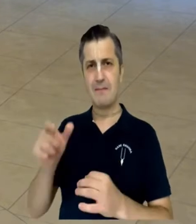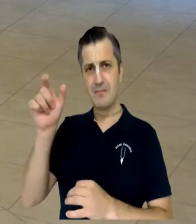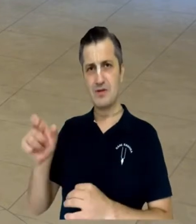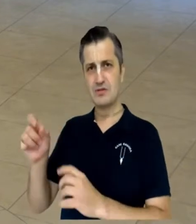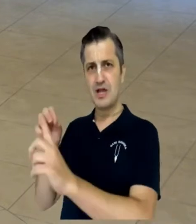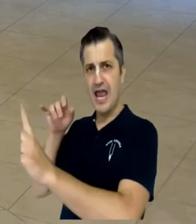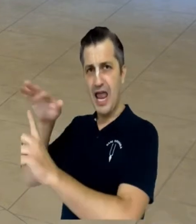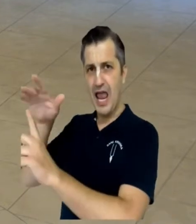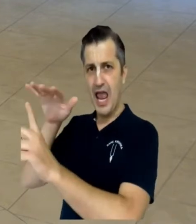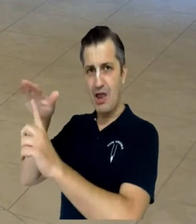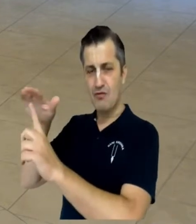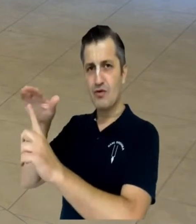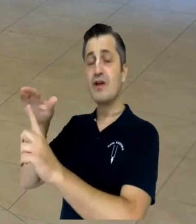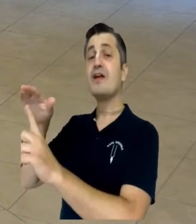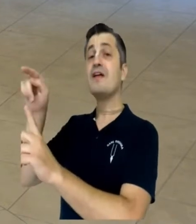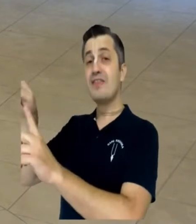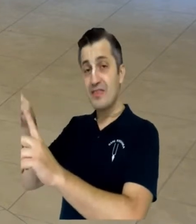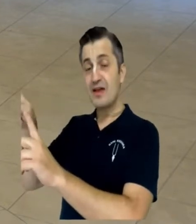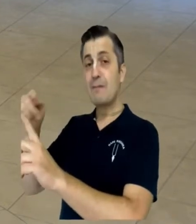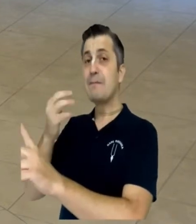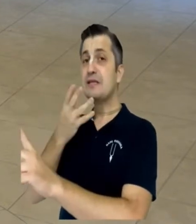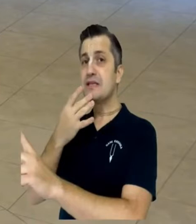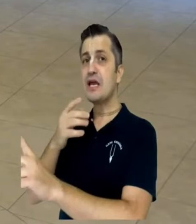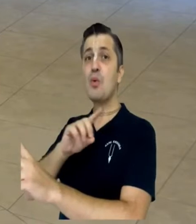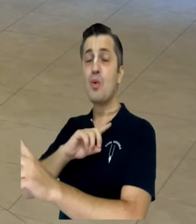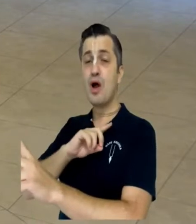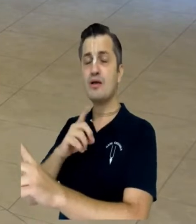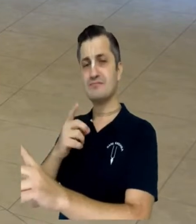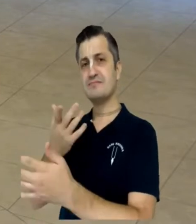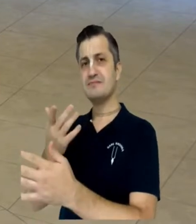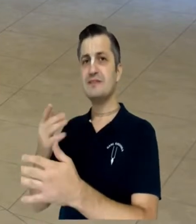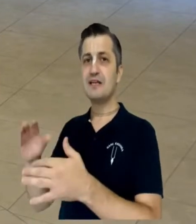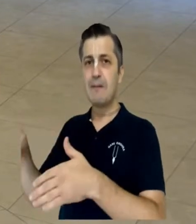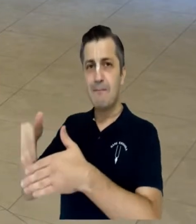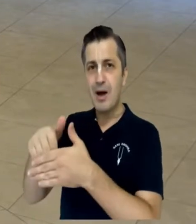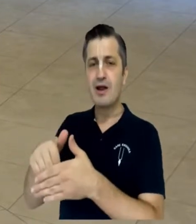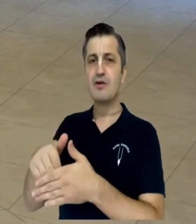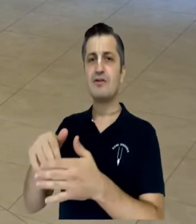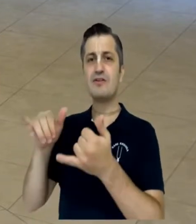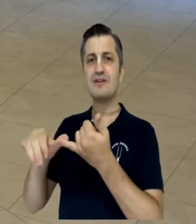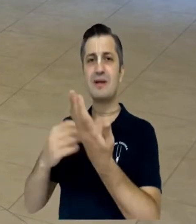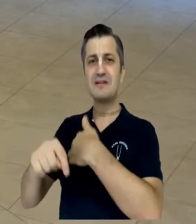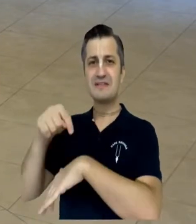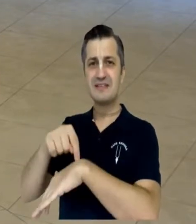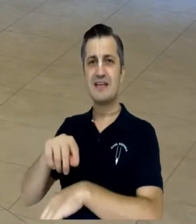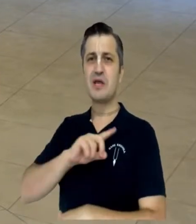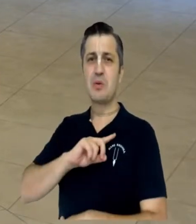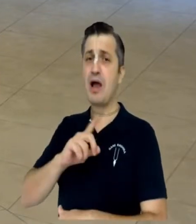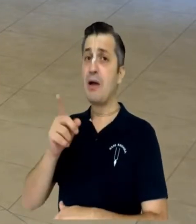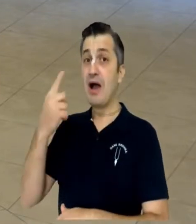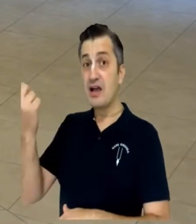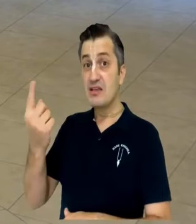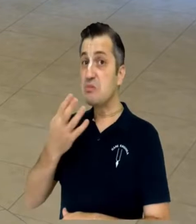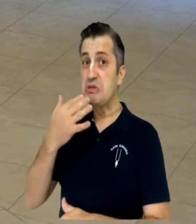material world, we're called fallible because we're struggling with the mind and our 5 senses, which